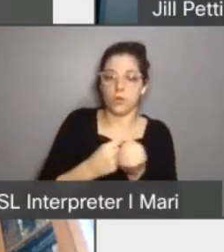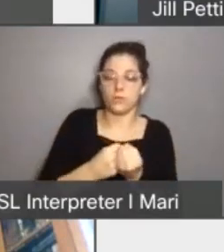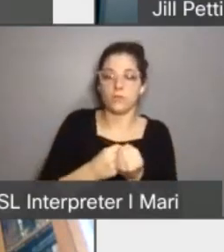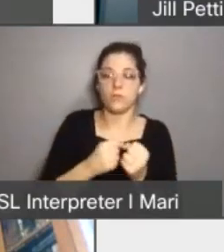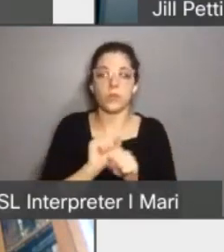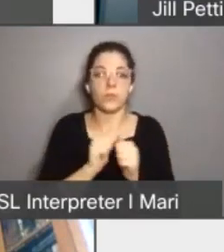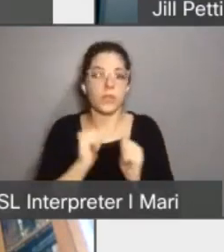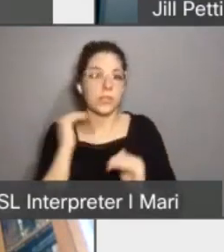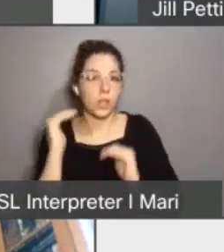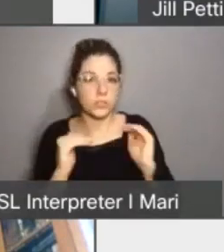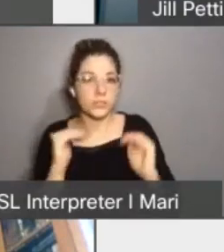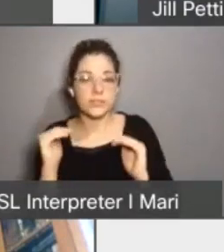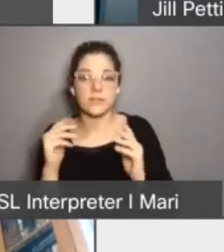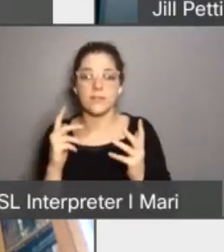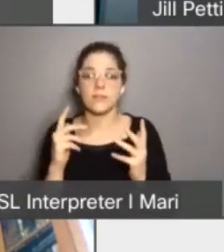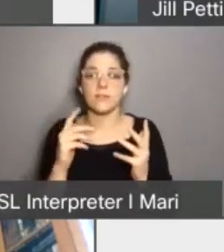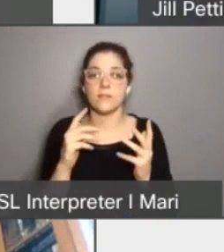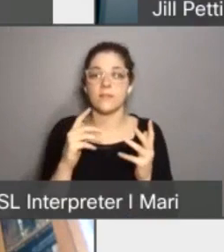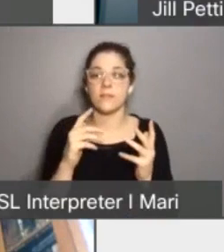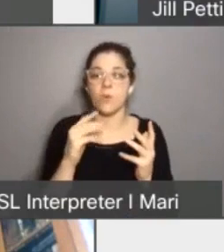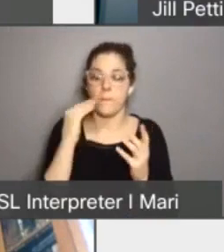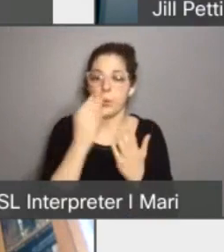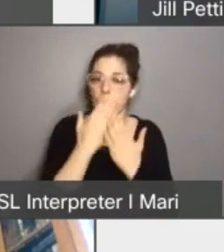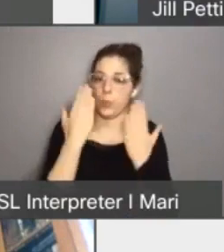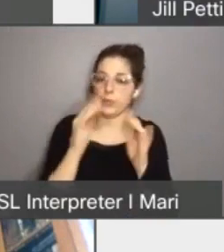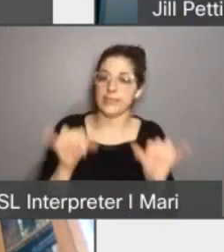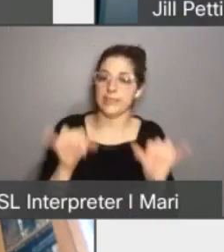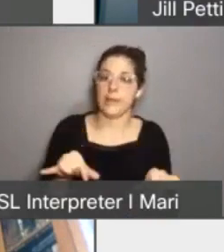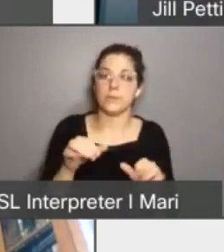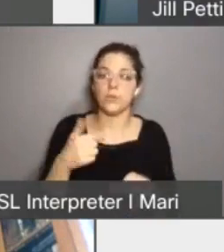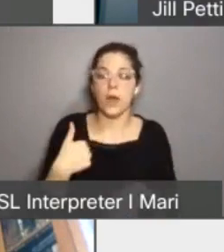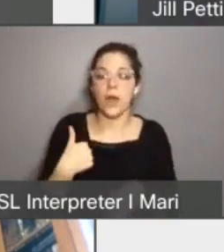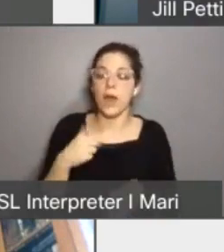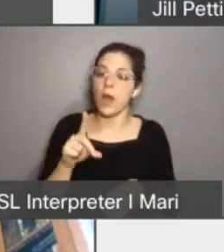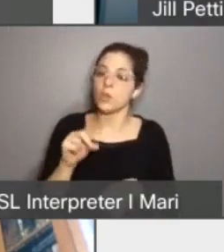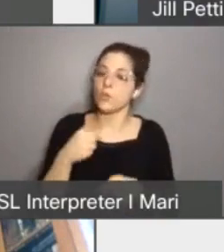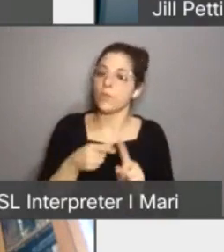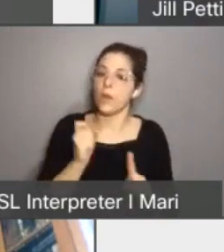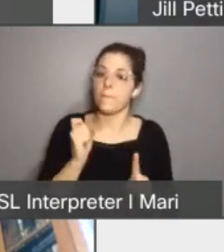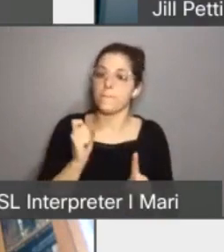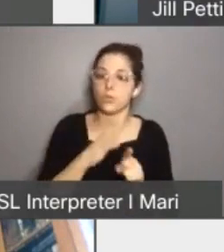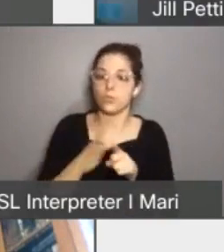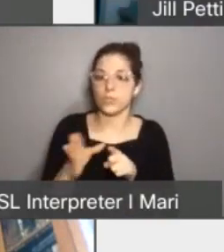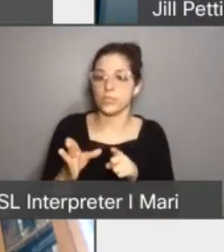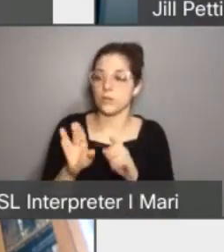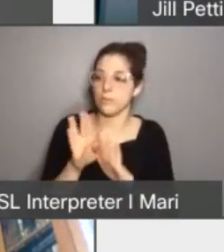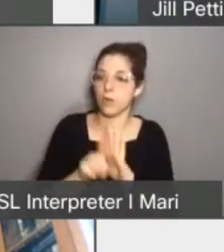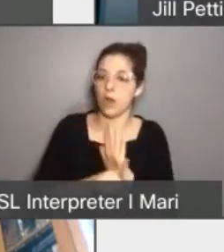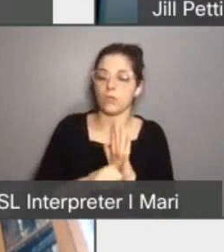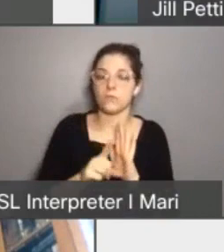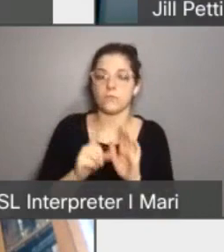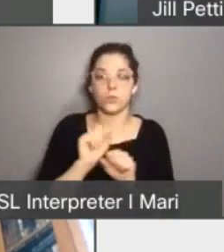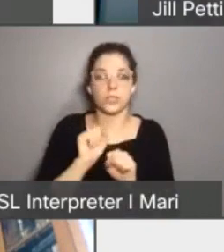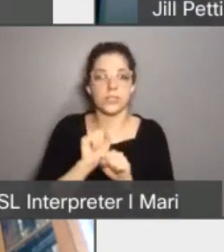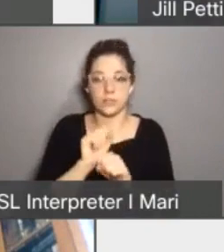with adults in the homeless system. So I come from a career and a background of